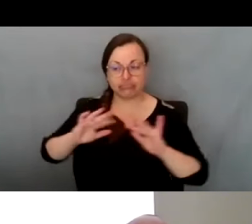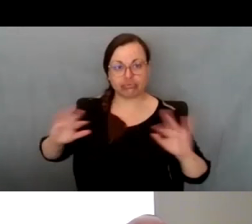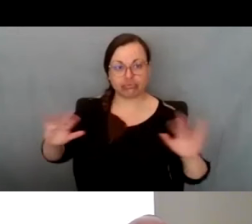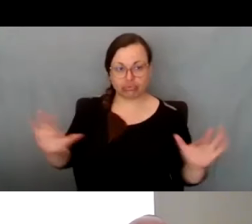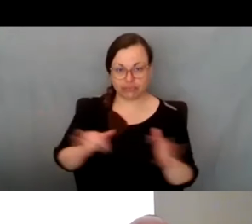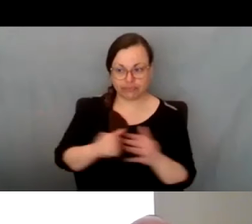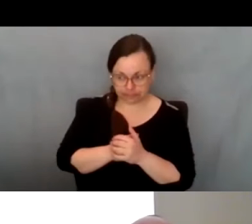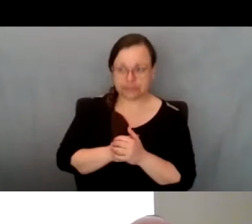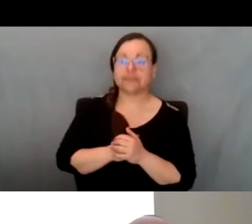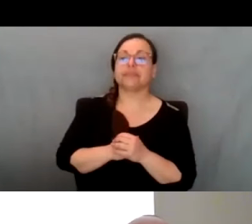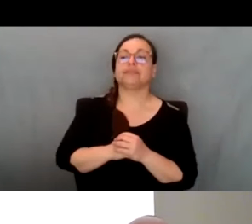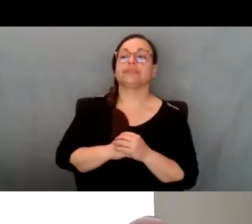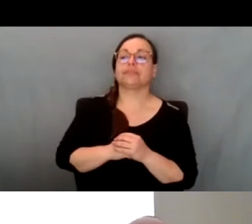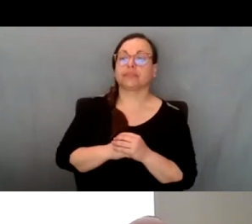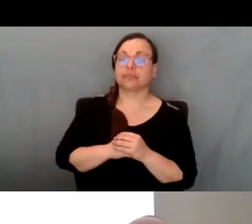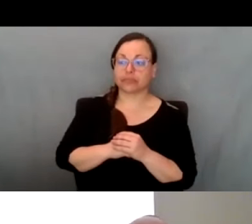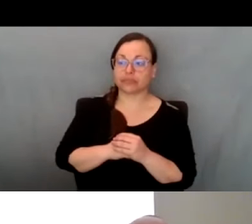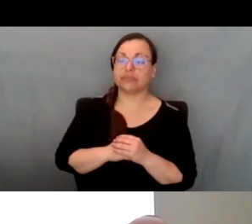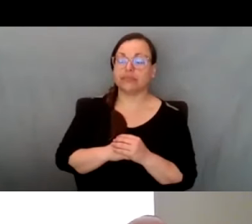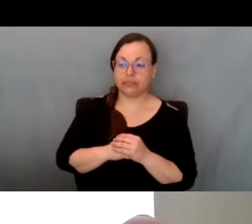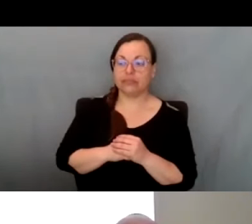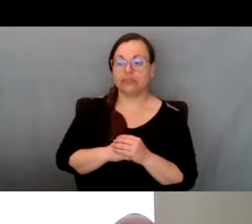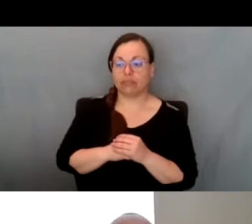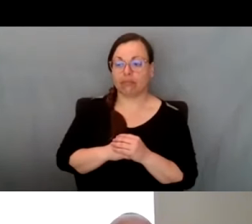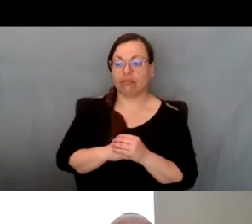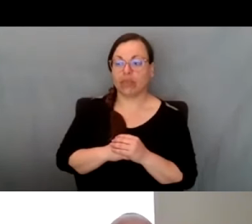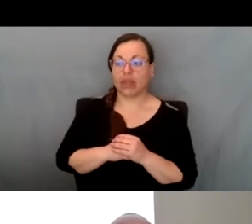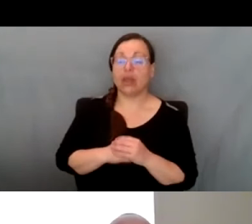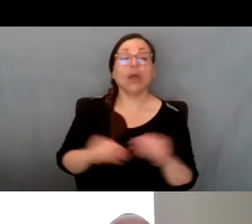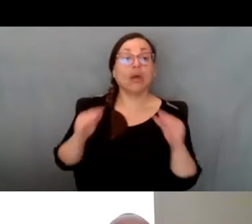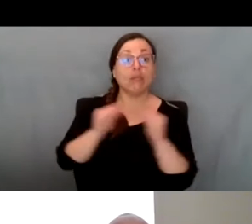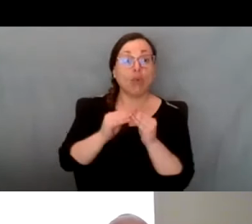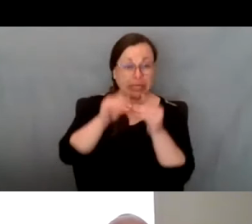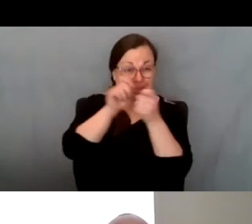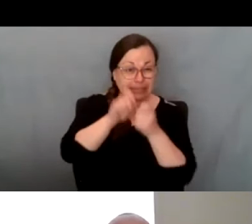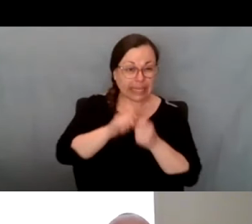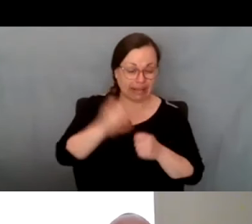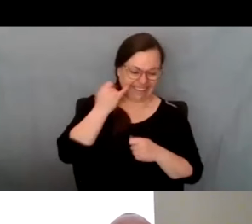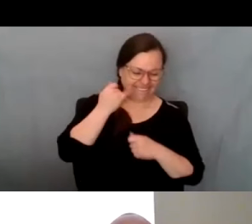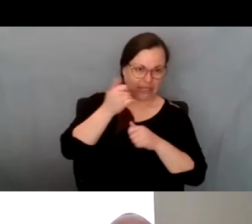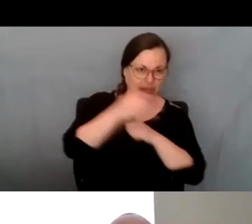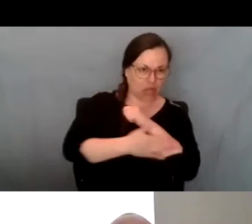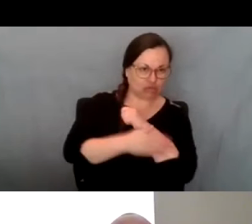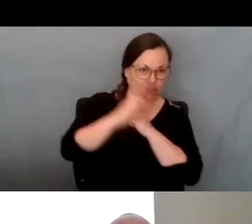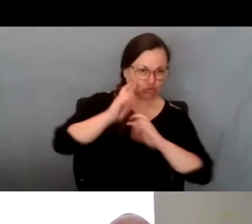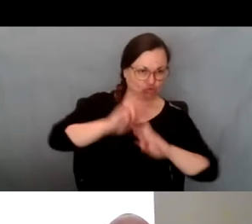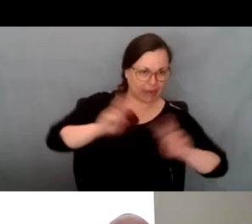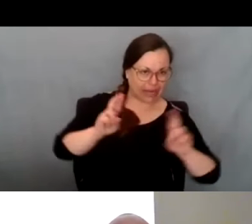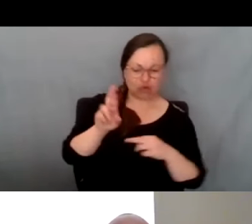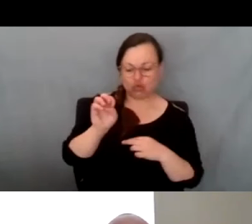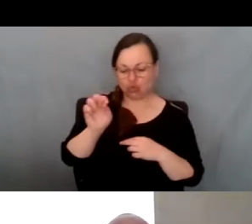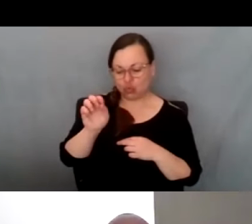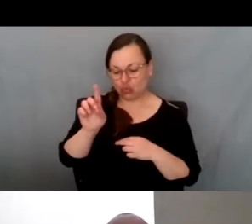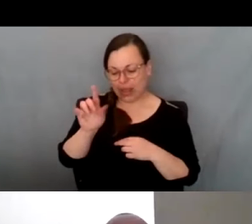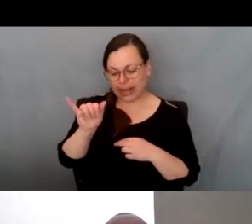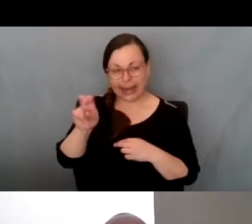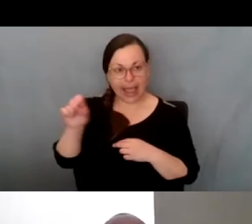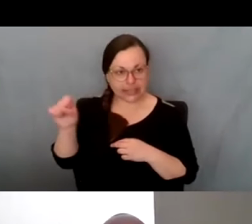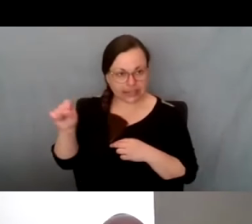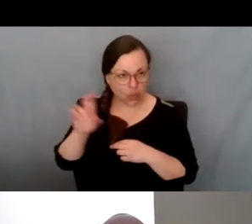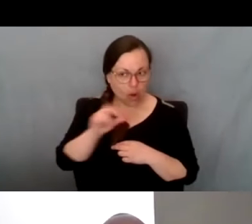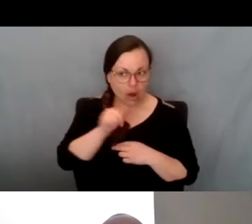looked at now a more detailed readiness country by country, we have tried to use a sort of